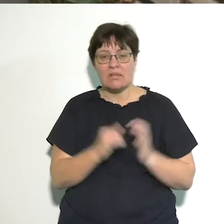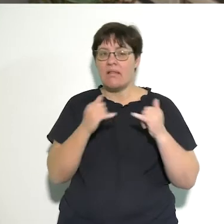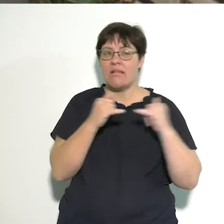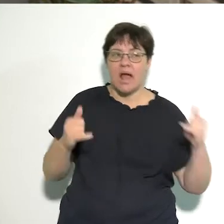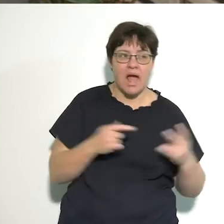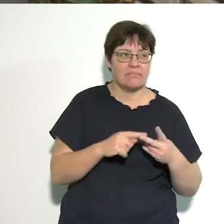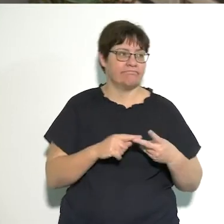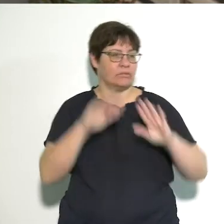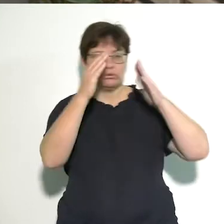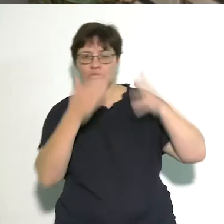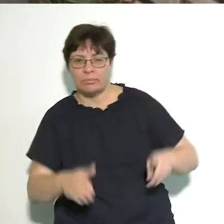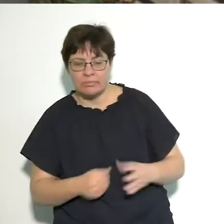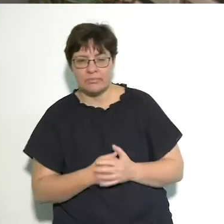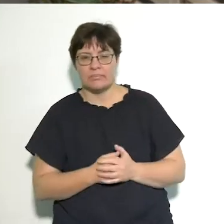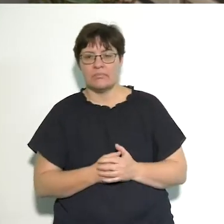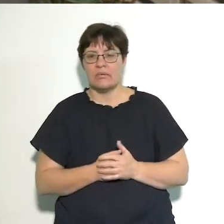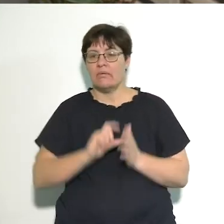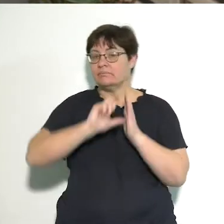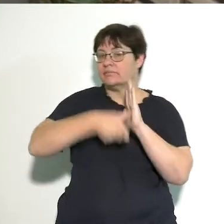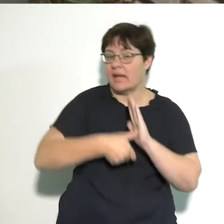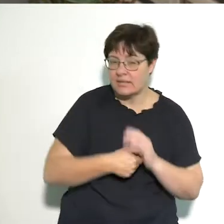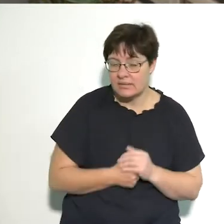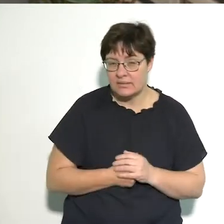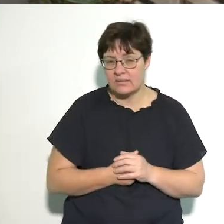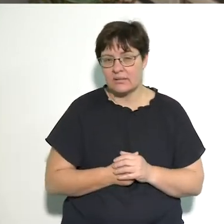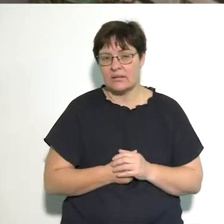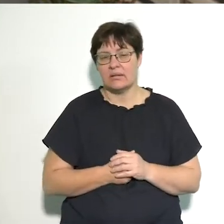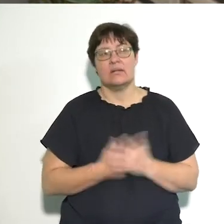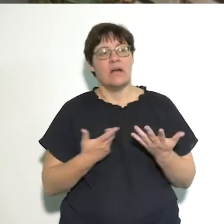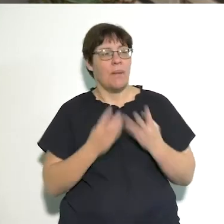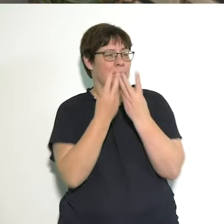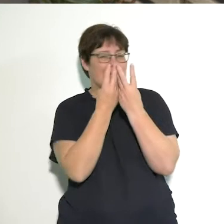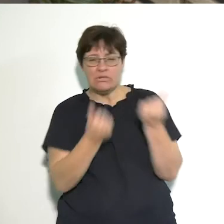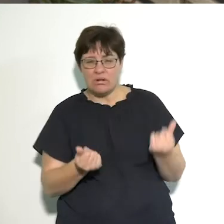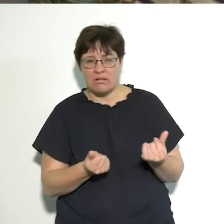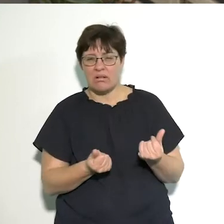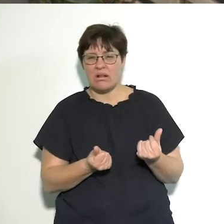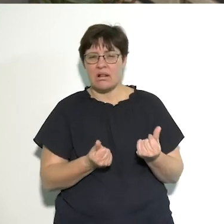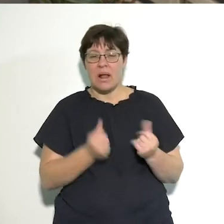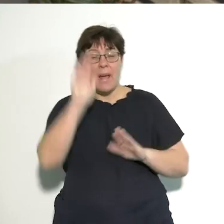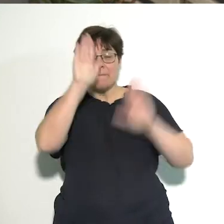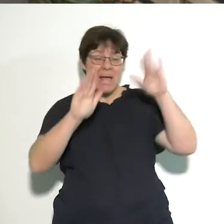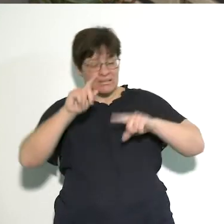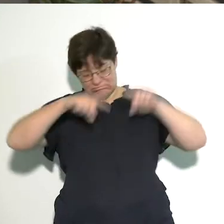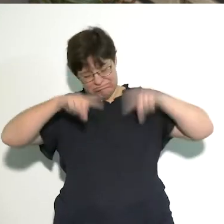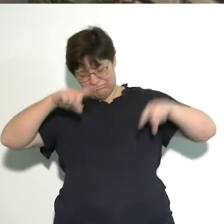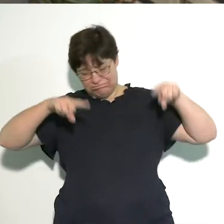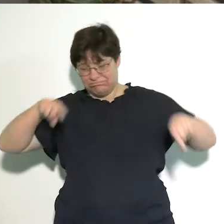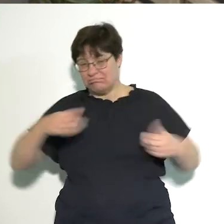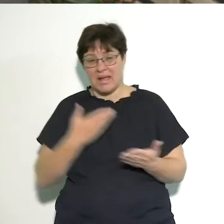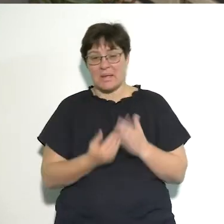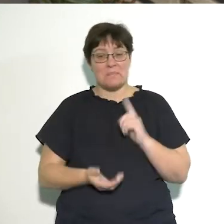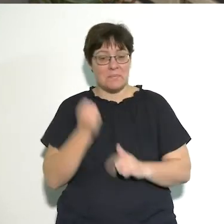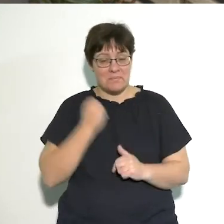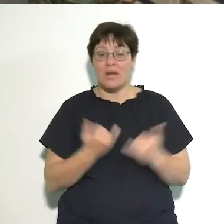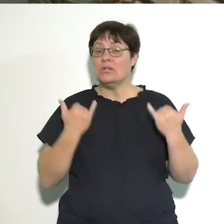be lines, they can be shape, they can be designs, they can be material. You find patterns in different formats,